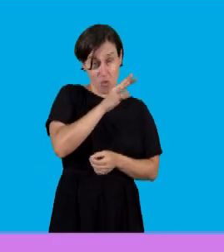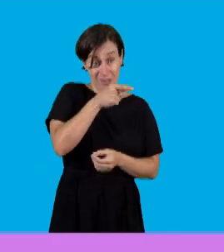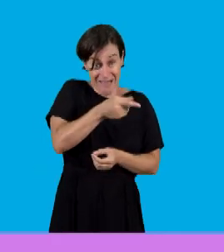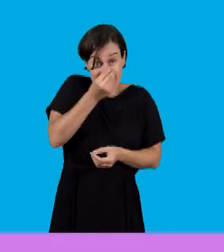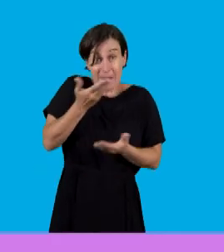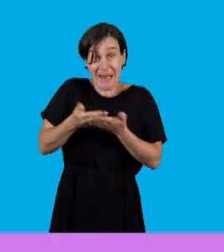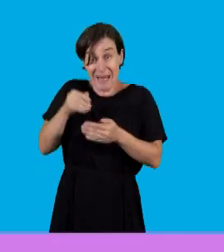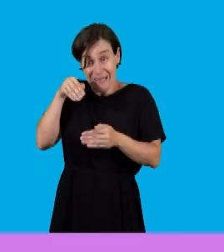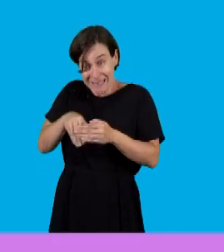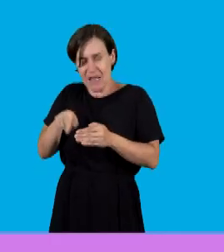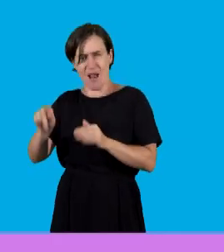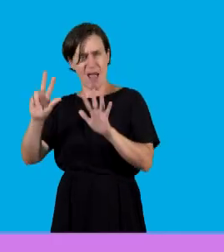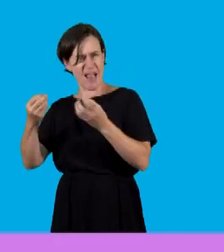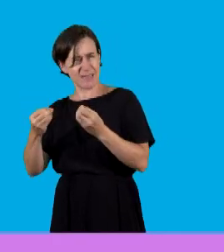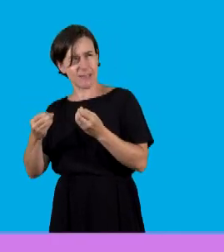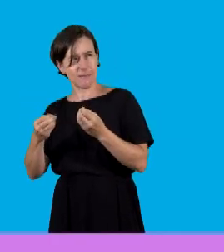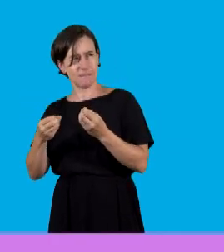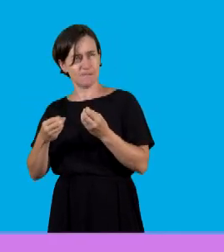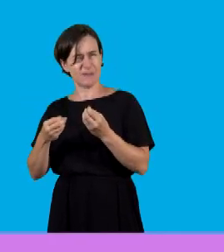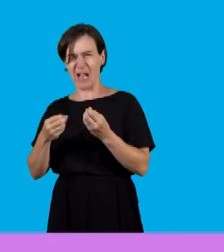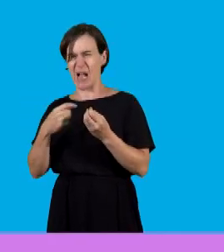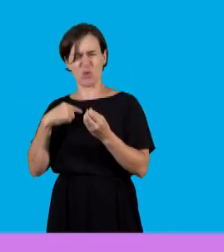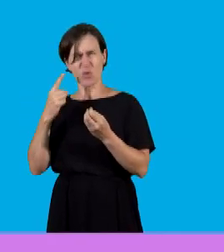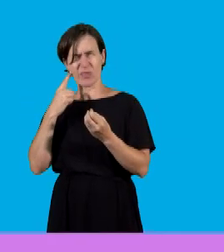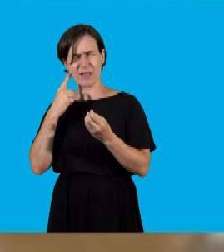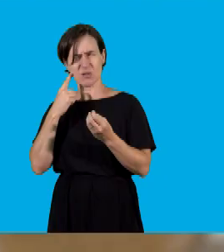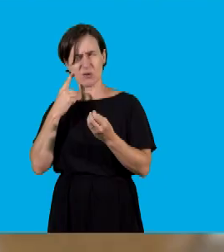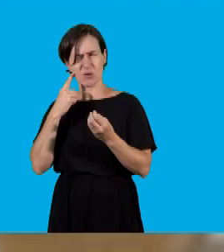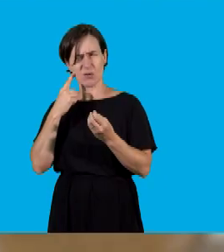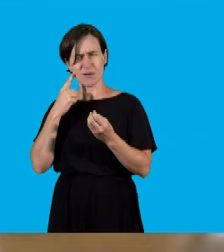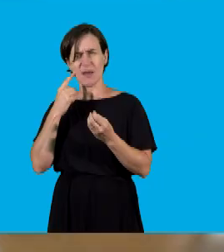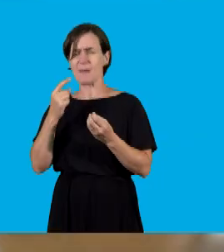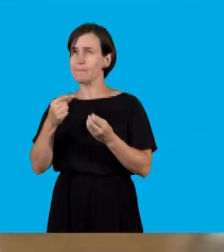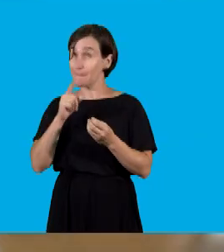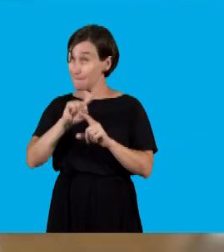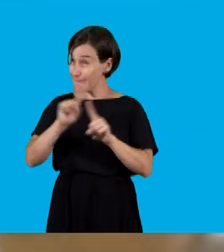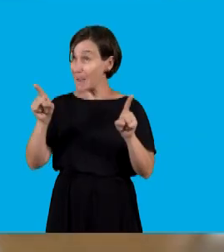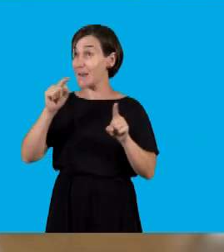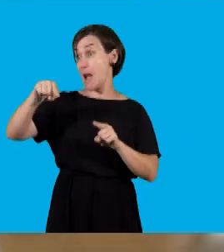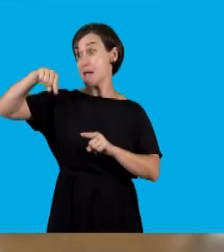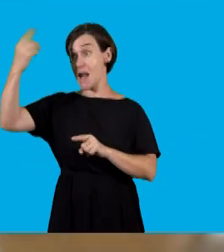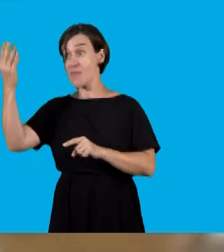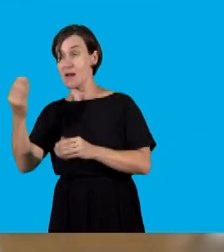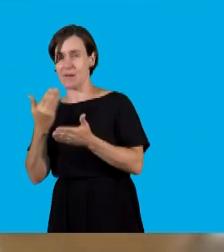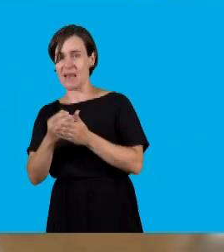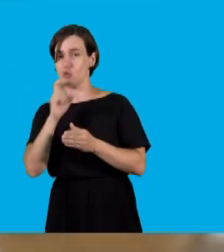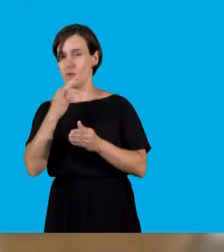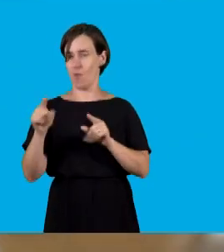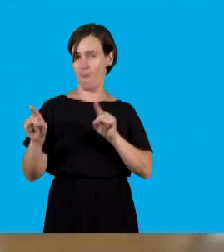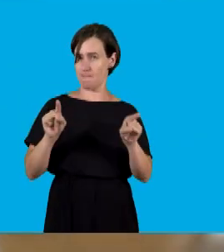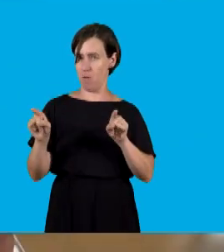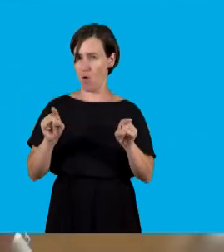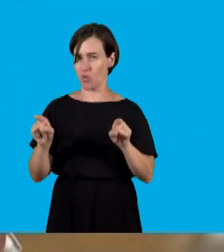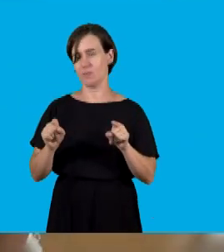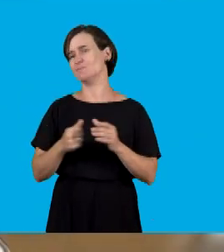does 14 go into 80? Generally would think that it doesn't go, but there is a number that can go both in both numbers.